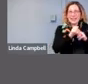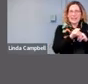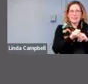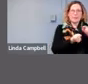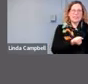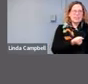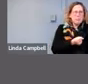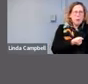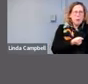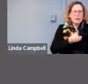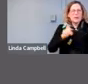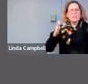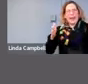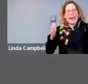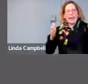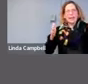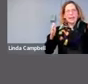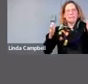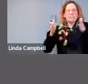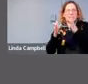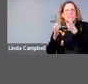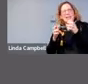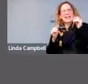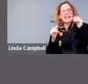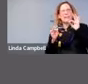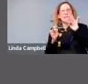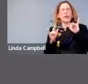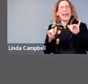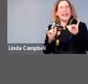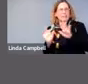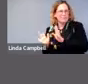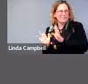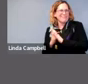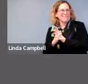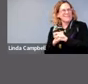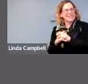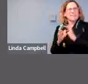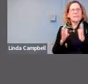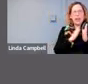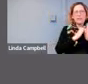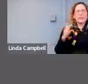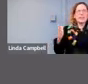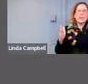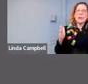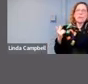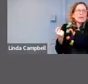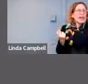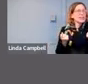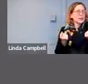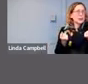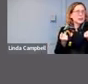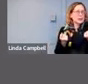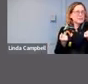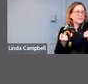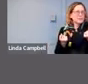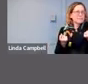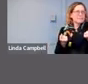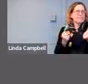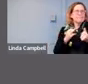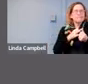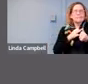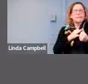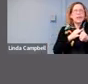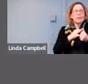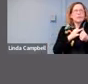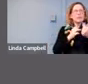All right, so we've gone through some case studies from small, large, a little bit freaky, and all of these different